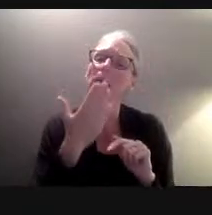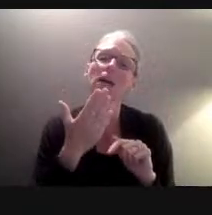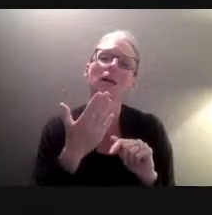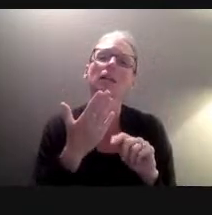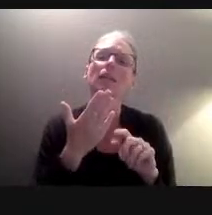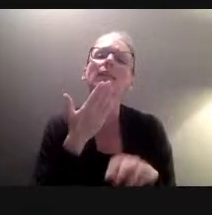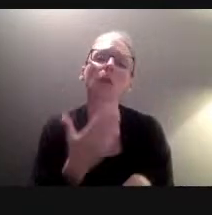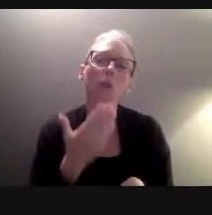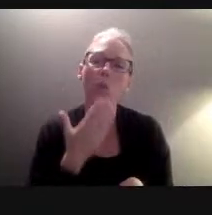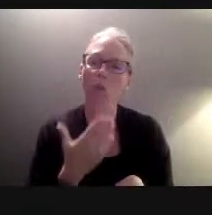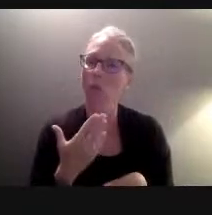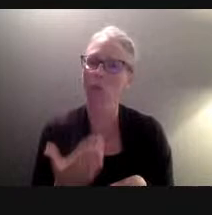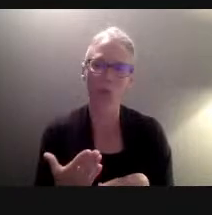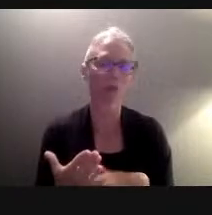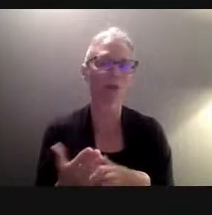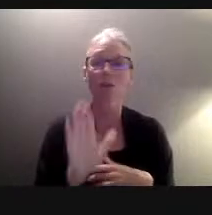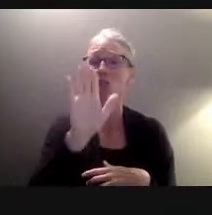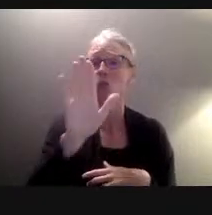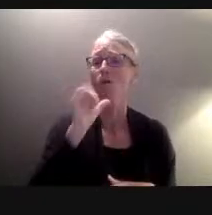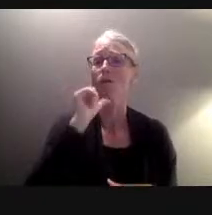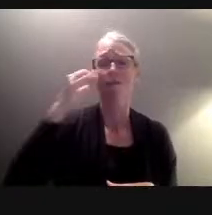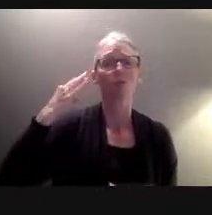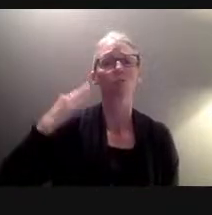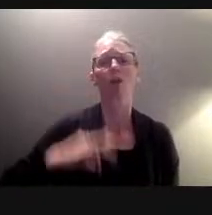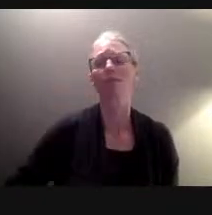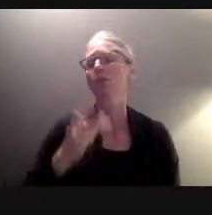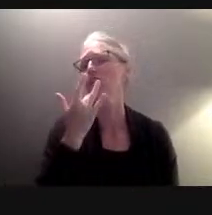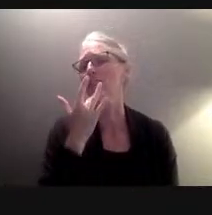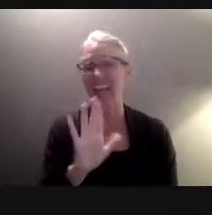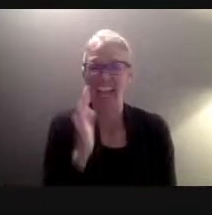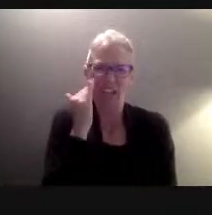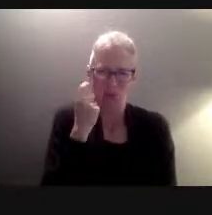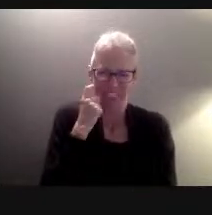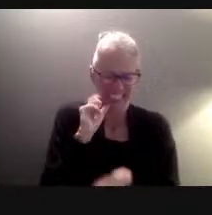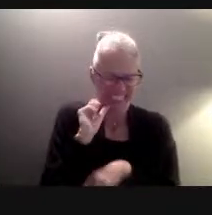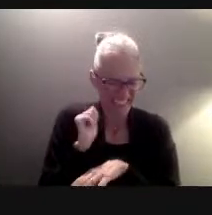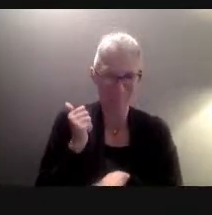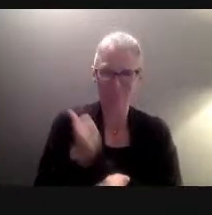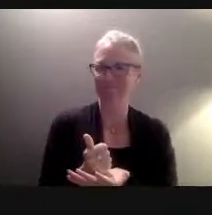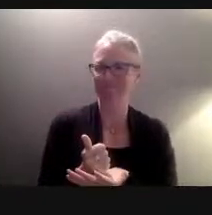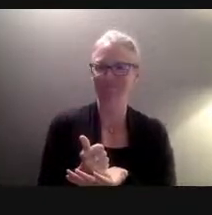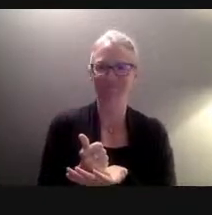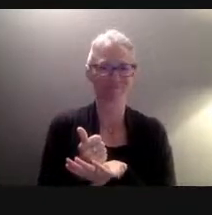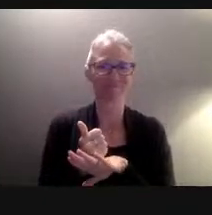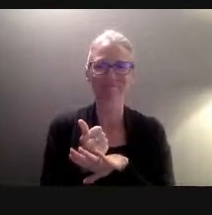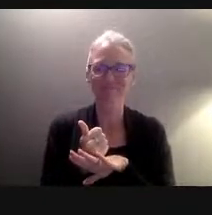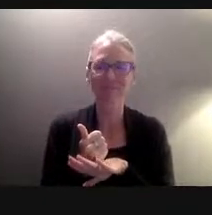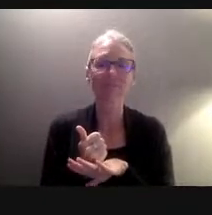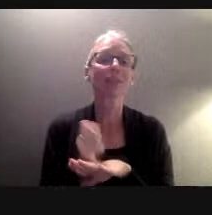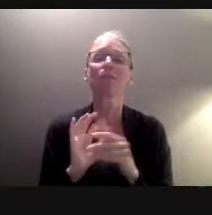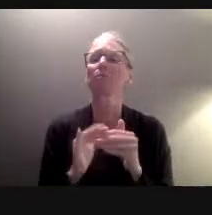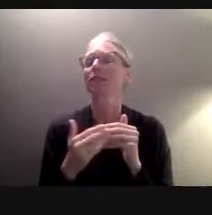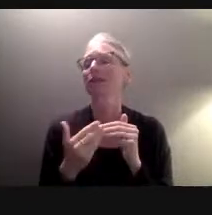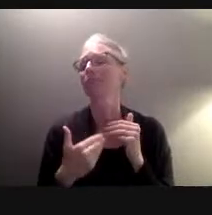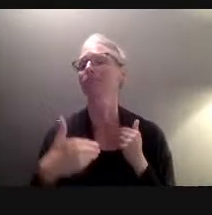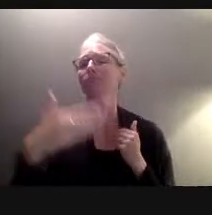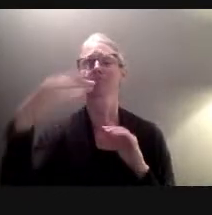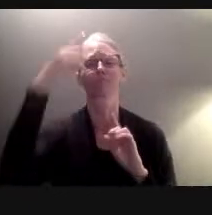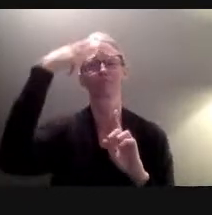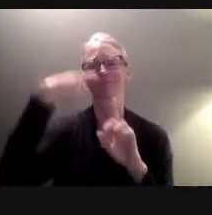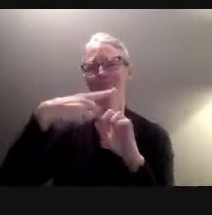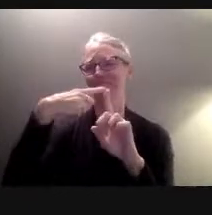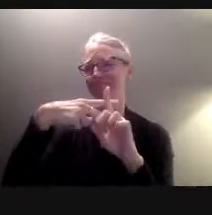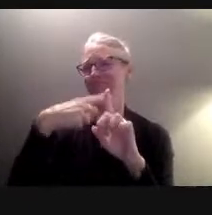your nonprofit like the best of luck. I know you guys just got it started, so there's a long future ahead with lots of work to do. And